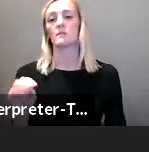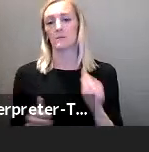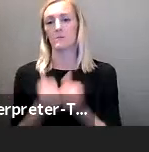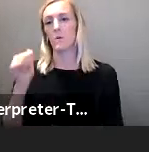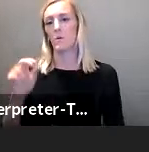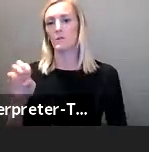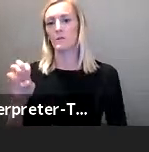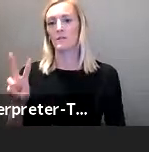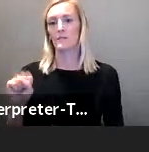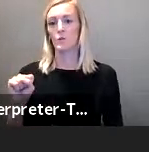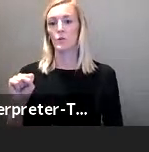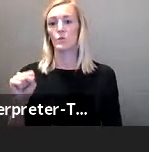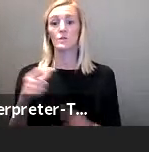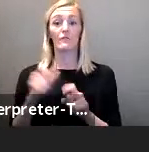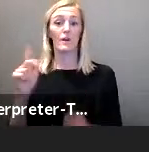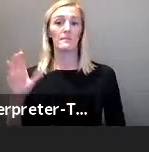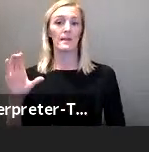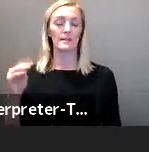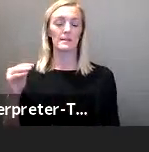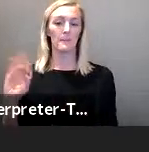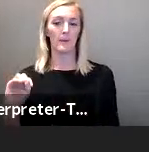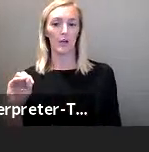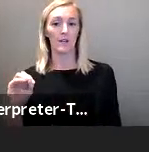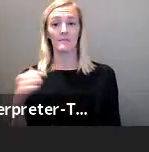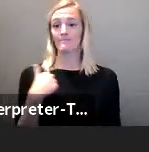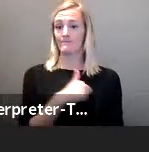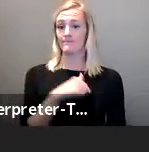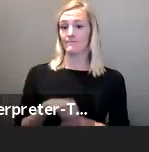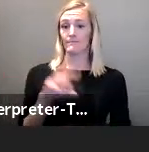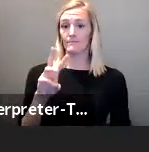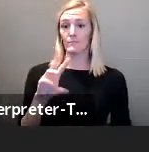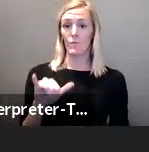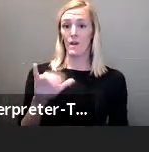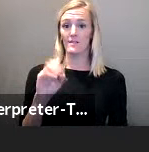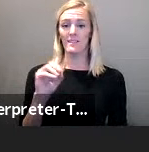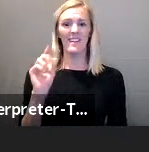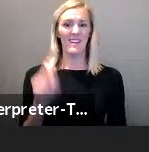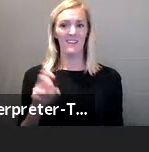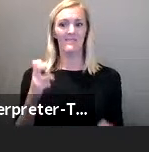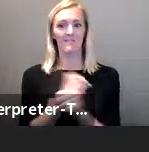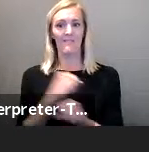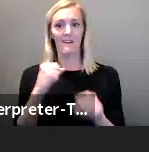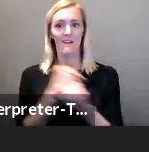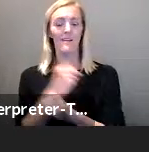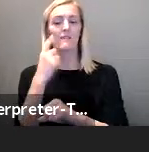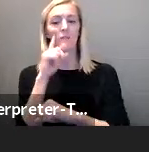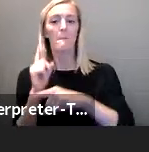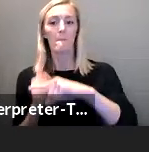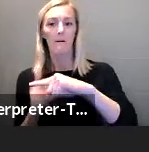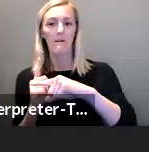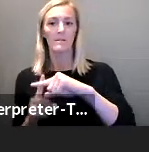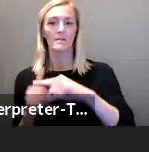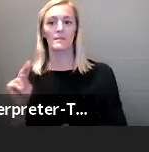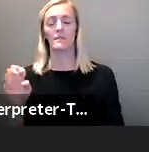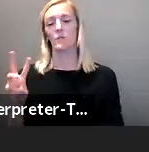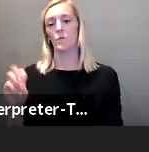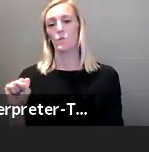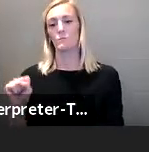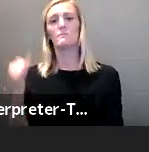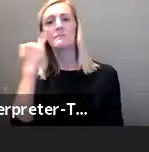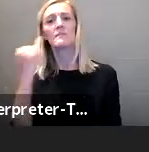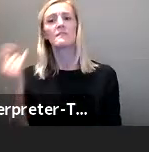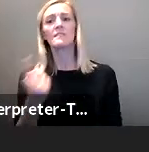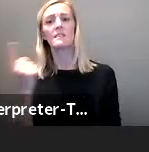news comes out of Kansas City, Missouri. And so we in Wyandotte County have to fight to get positive news. Now, if there's something that